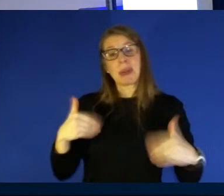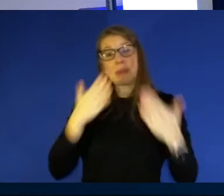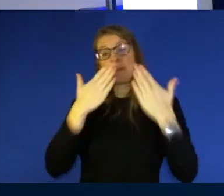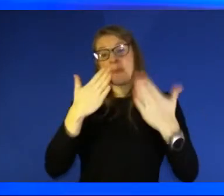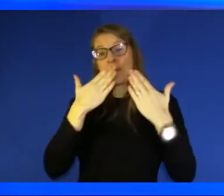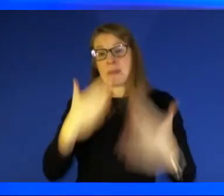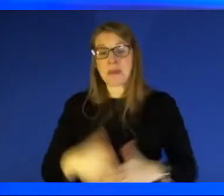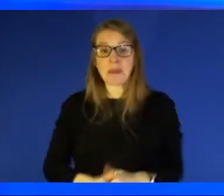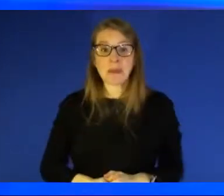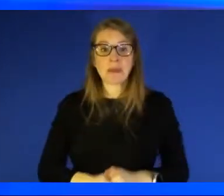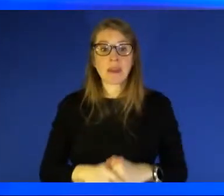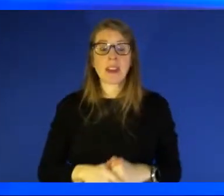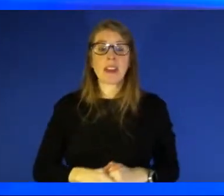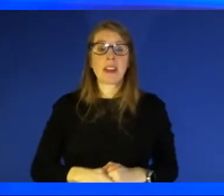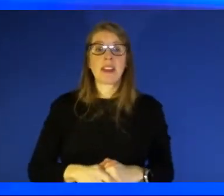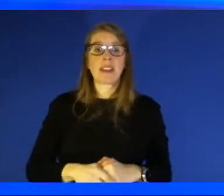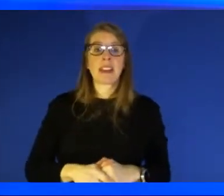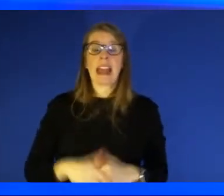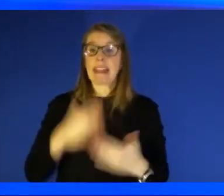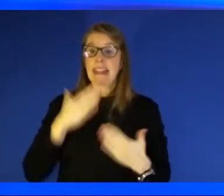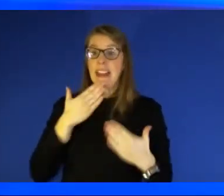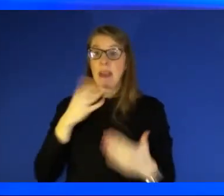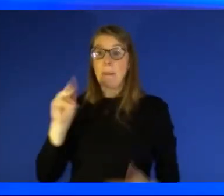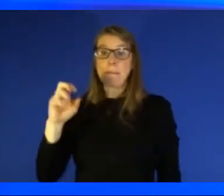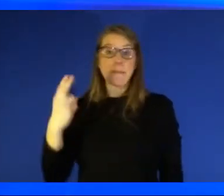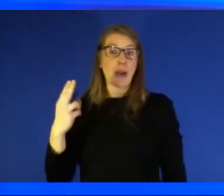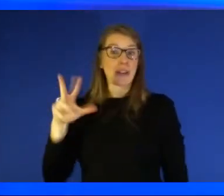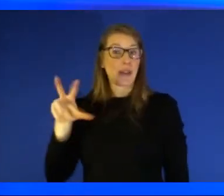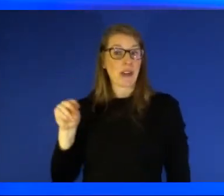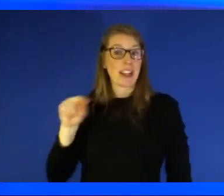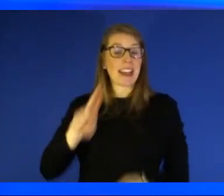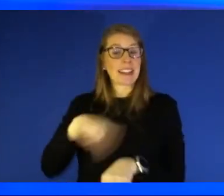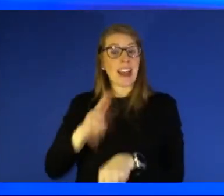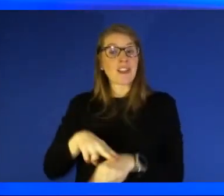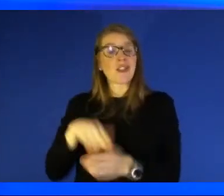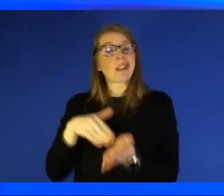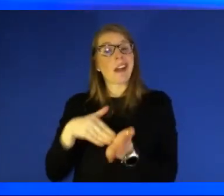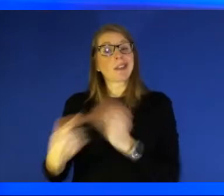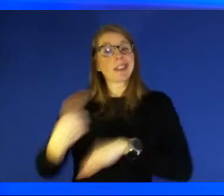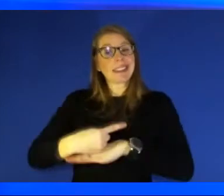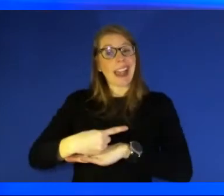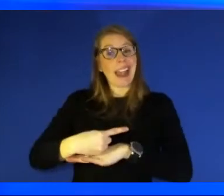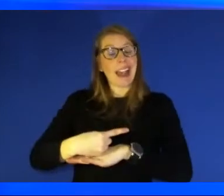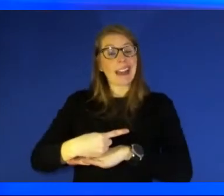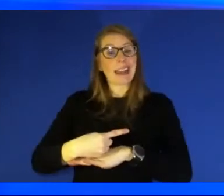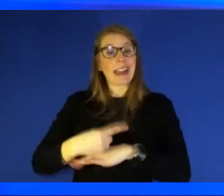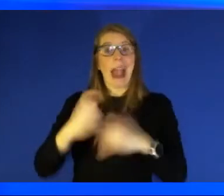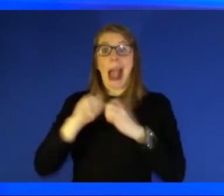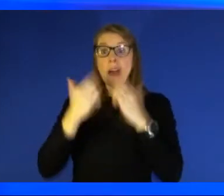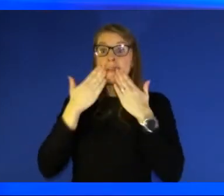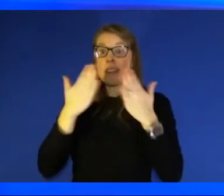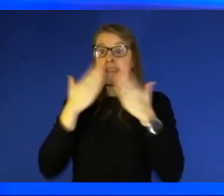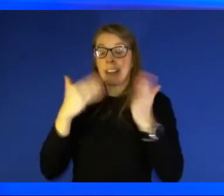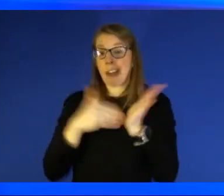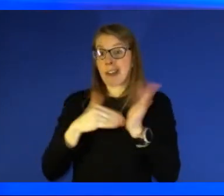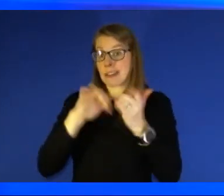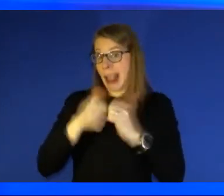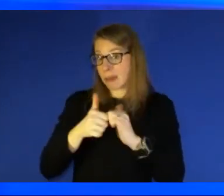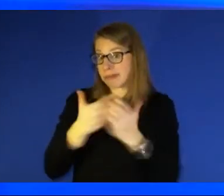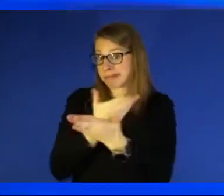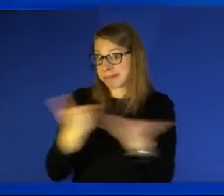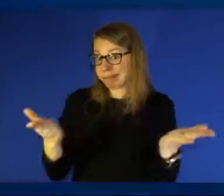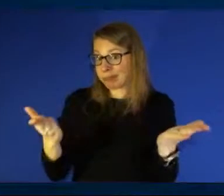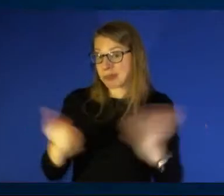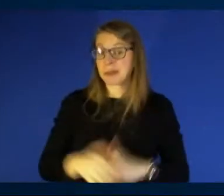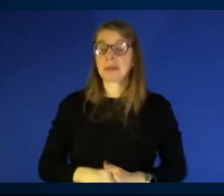And speaking of thank yous, March 30th is National Doctors Day, and we have a great way that you can thank all of our healthcare providers in the